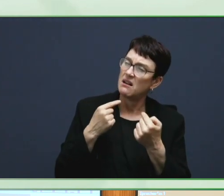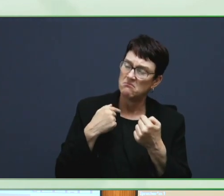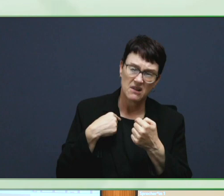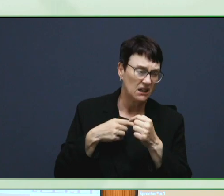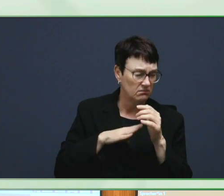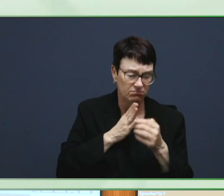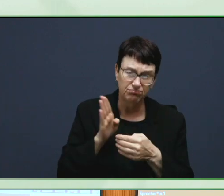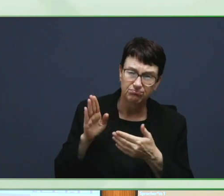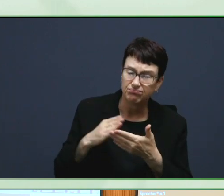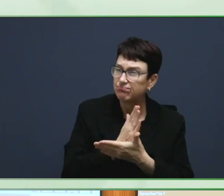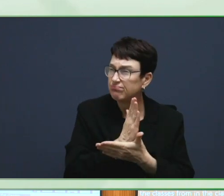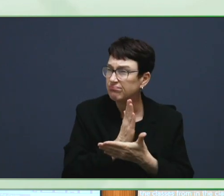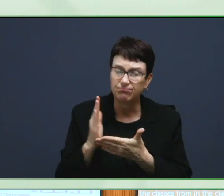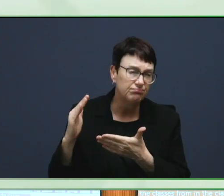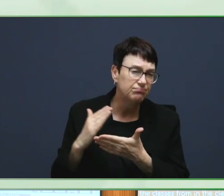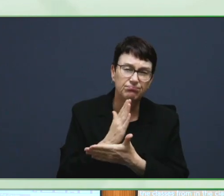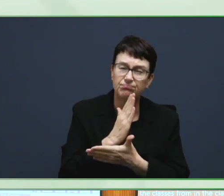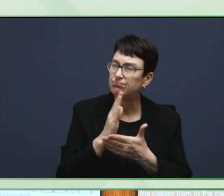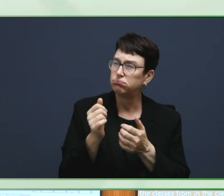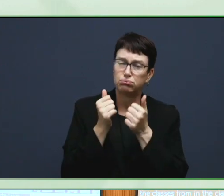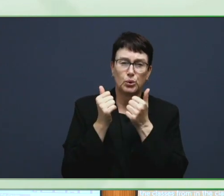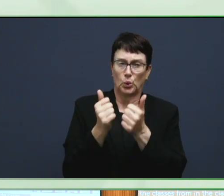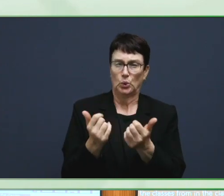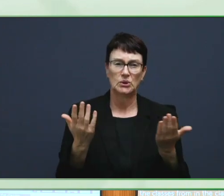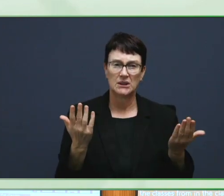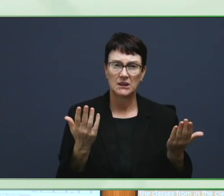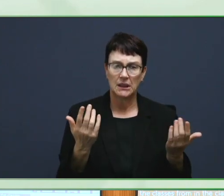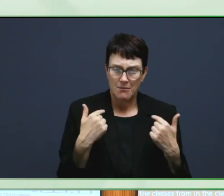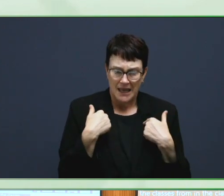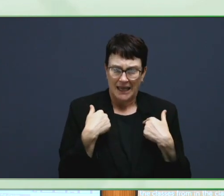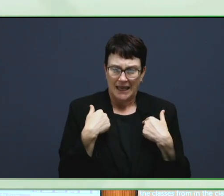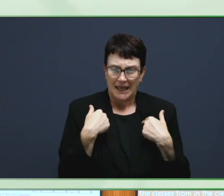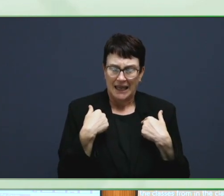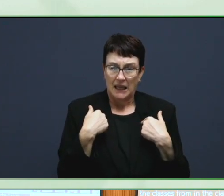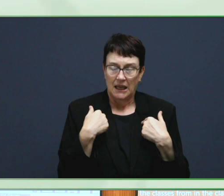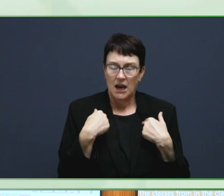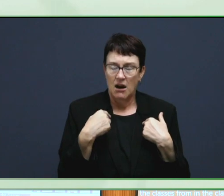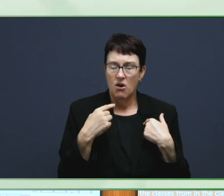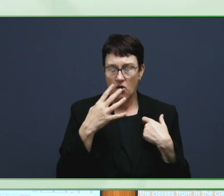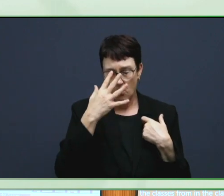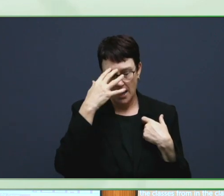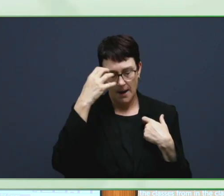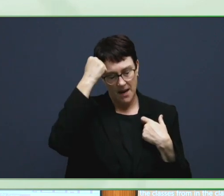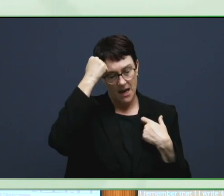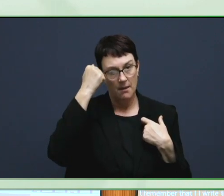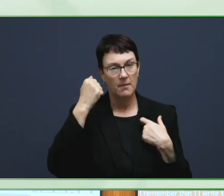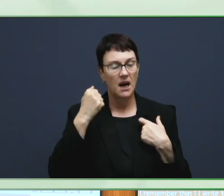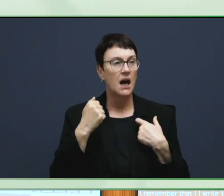I remember that I arrived to my house with my